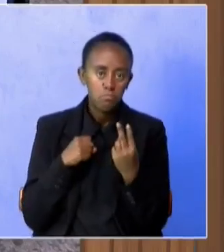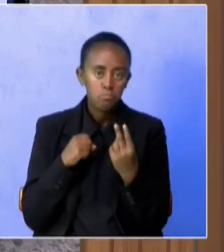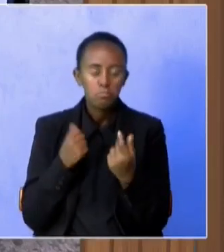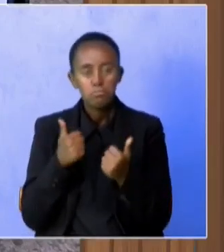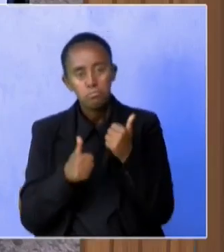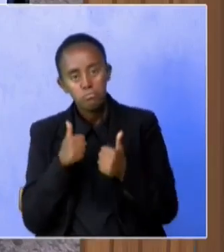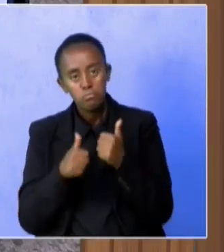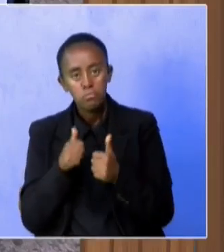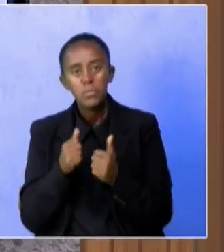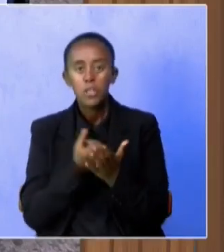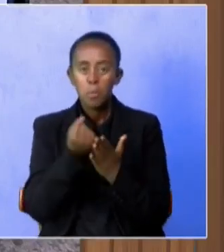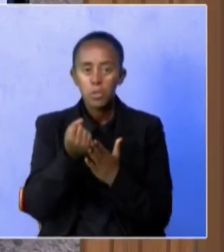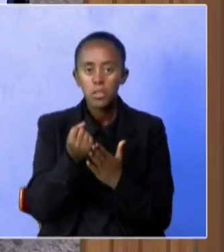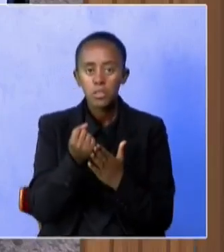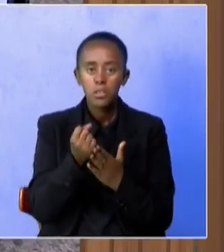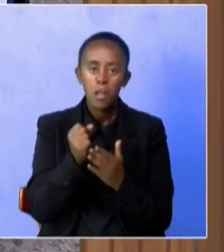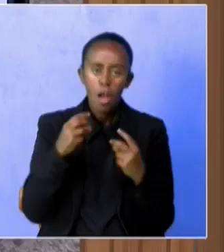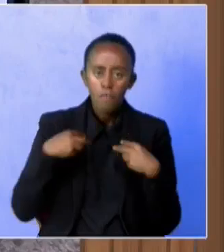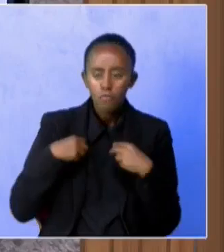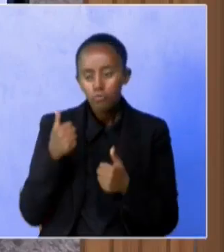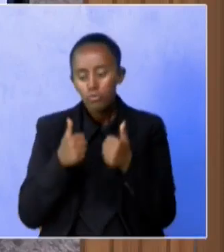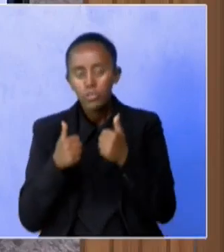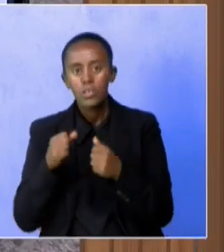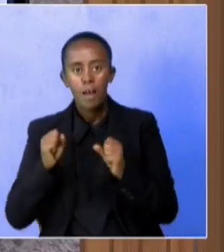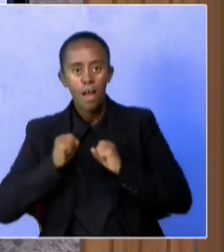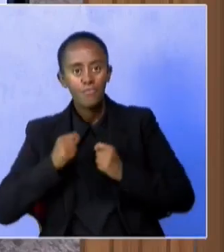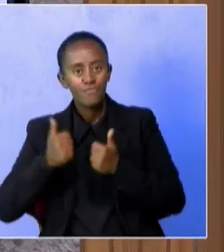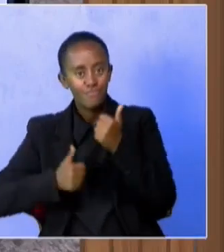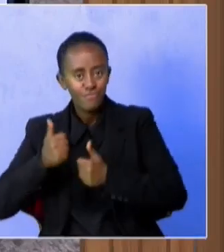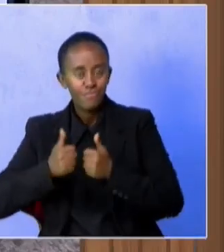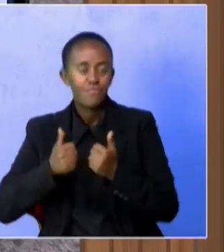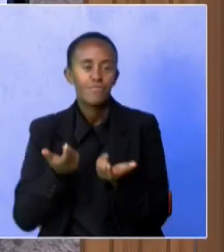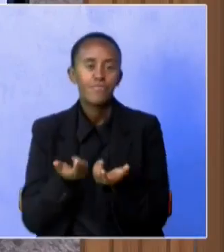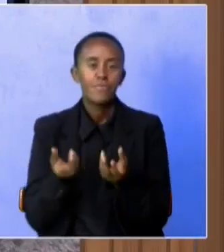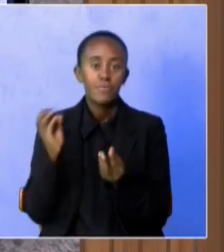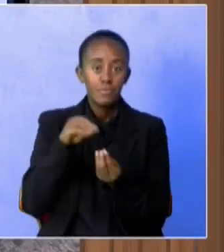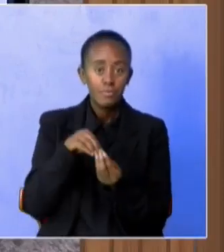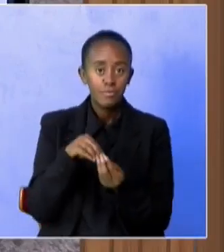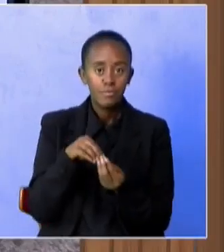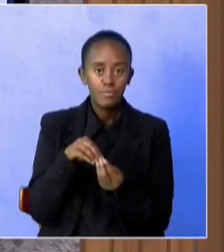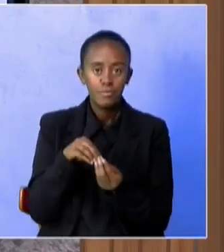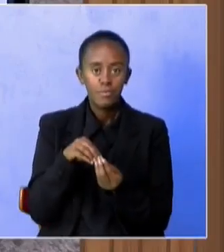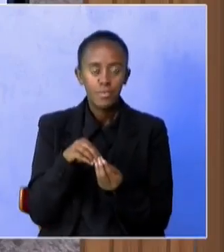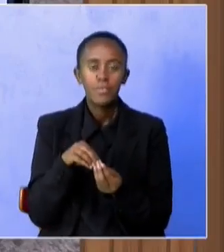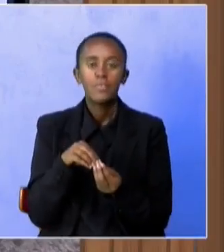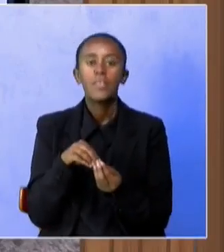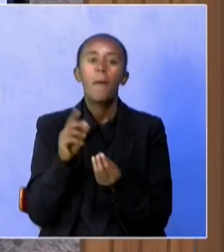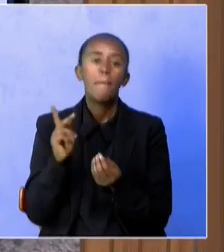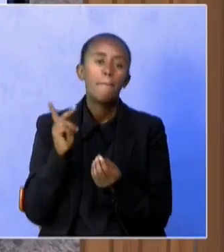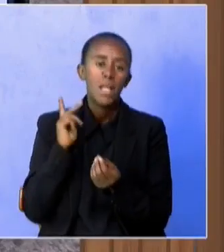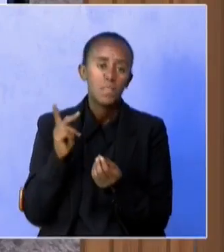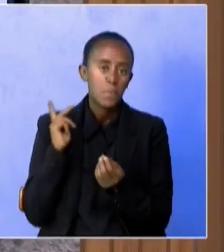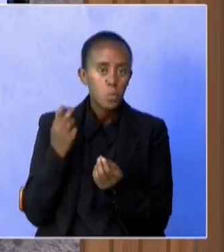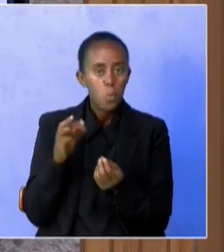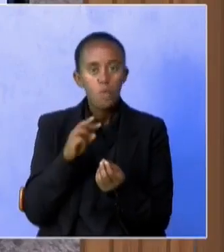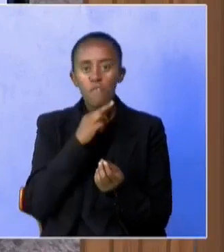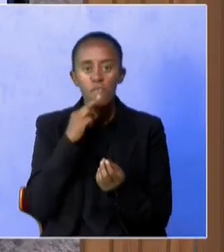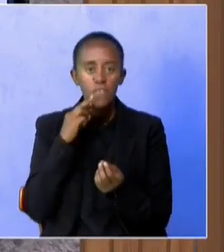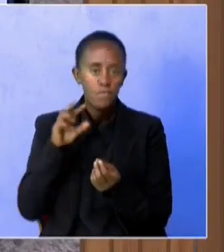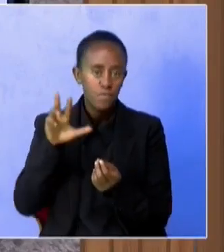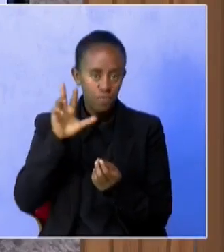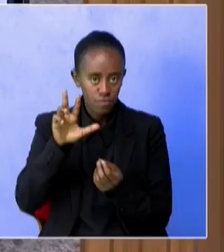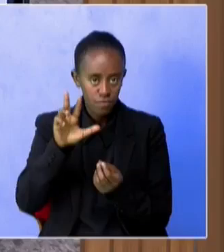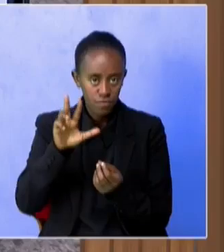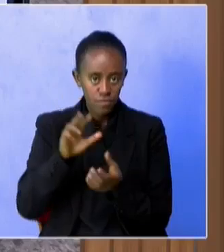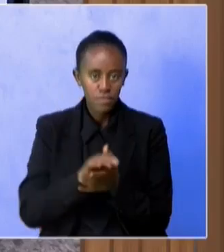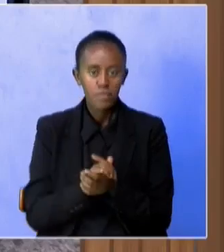or has. And then we have our past participle, Or if it's in the case of